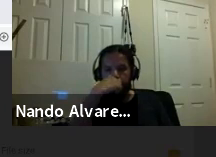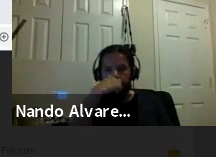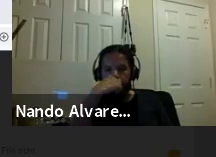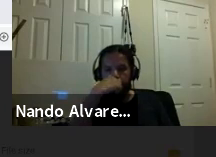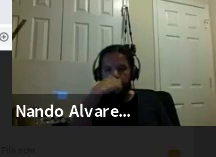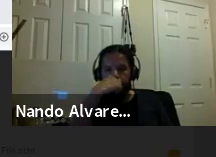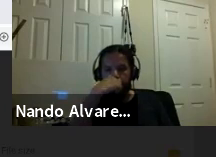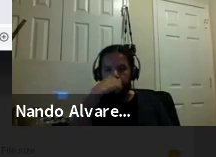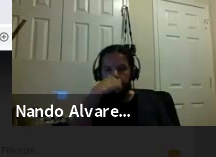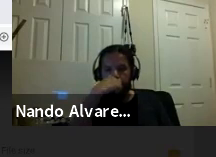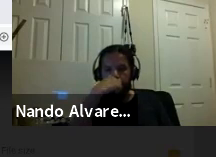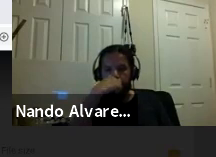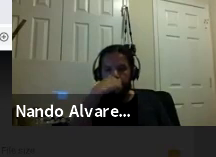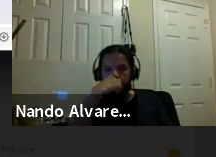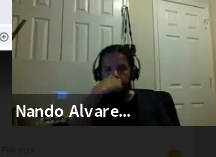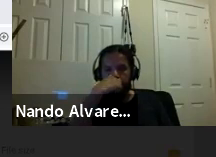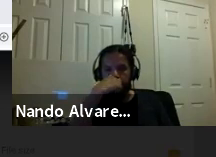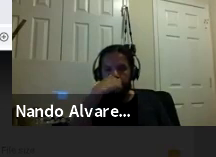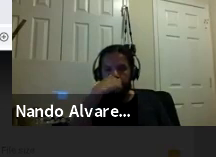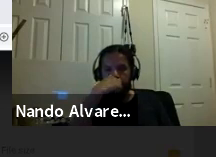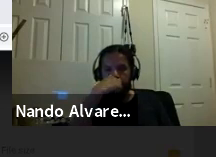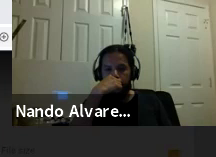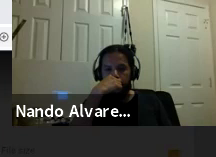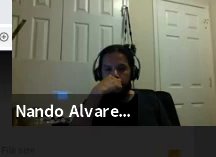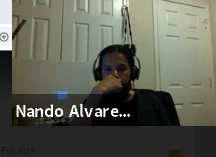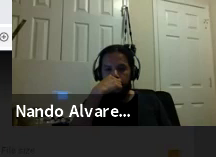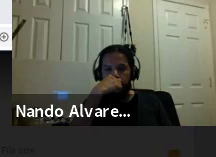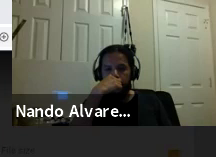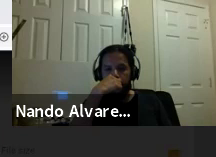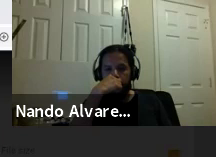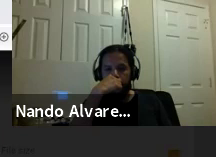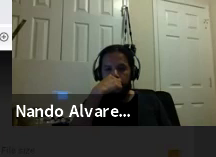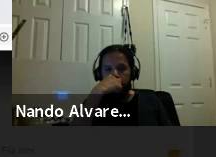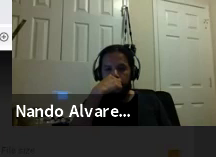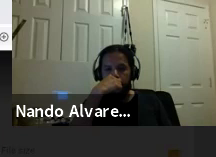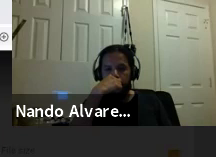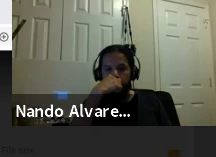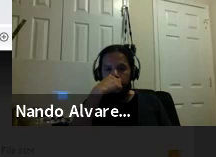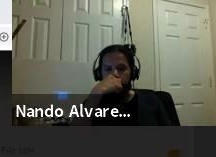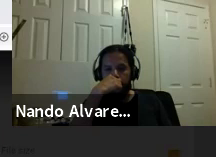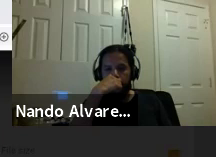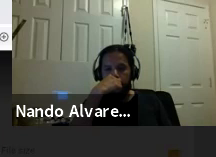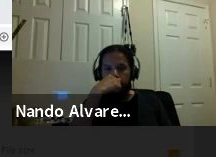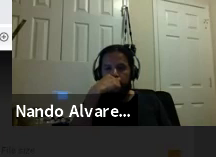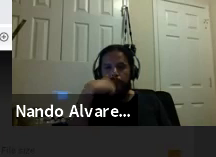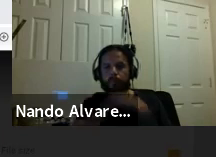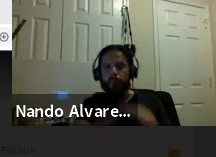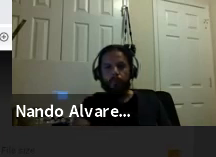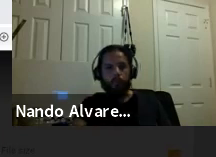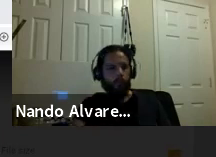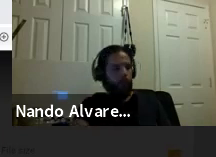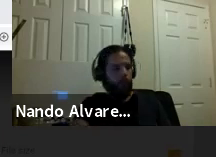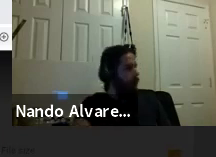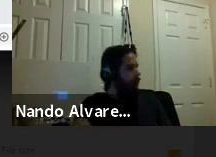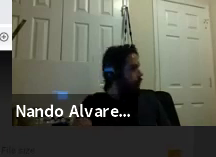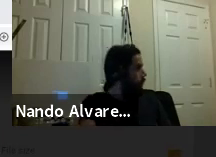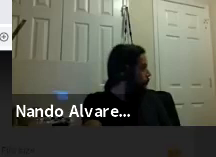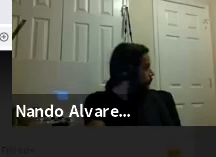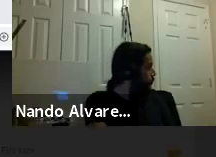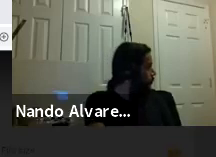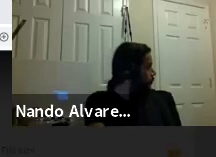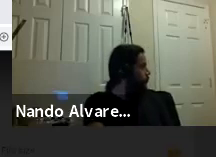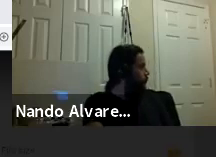of America, but maybe we can hold off on the